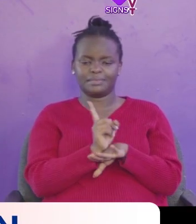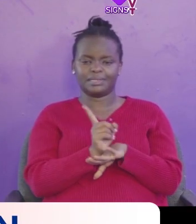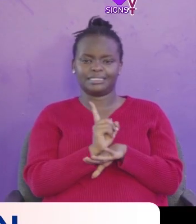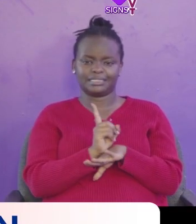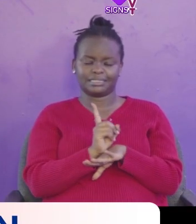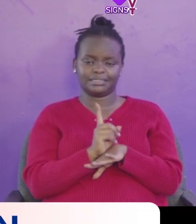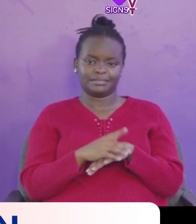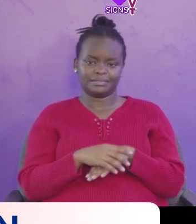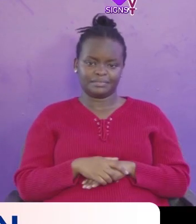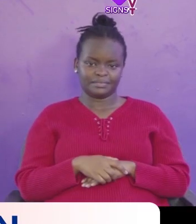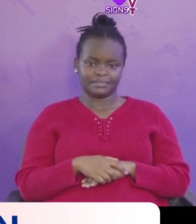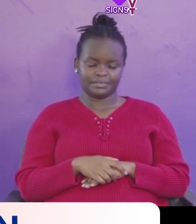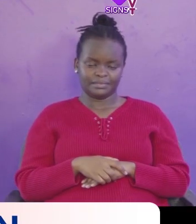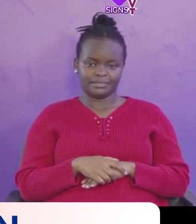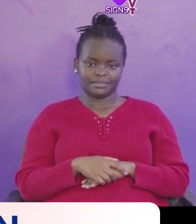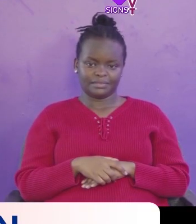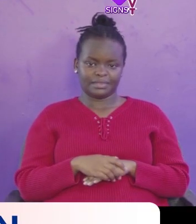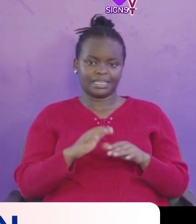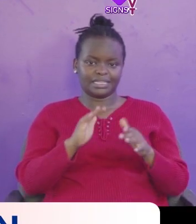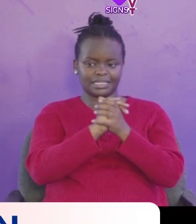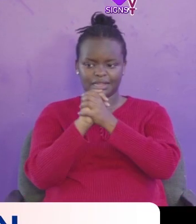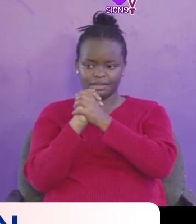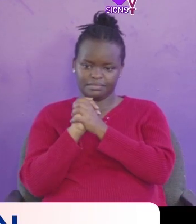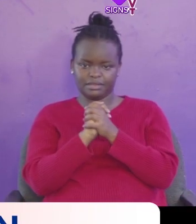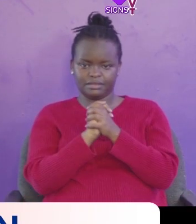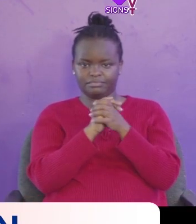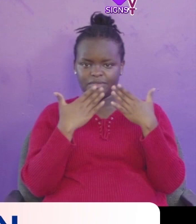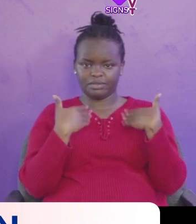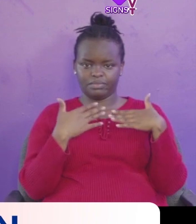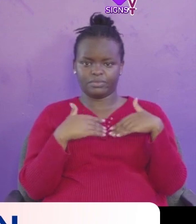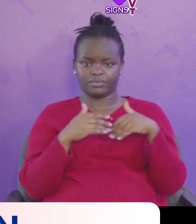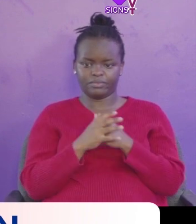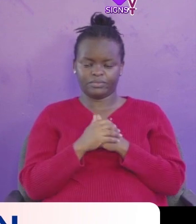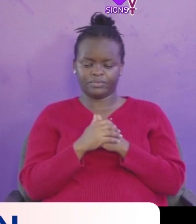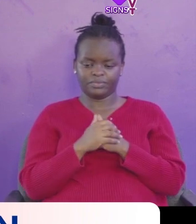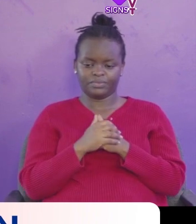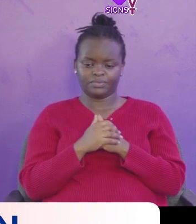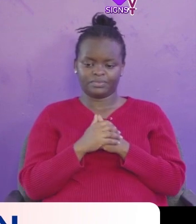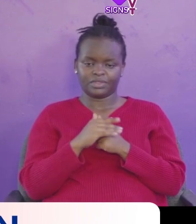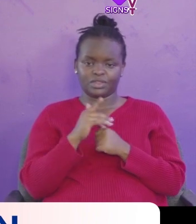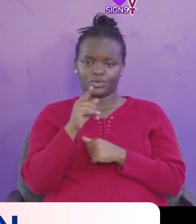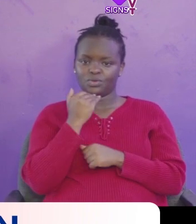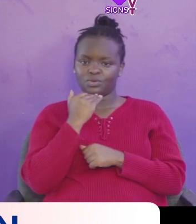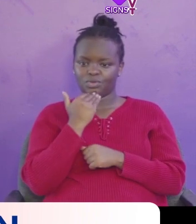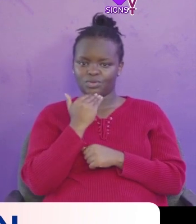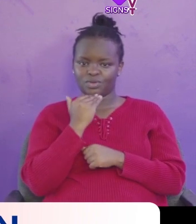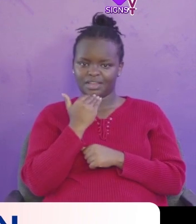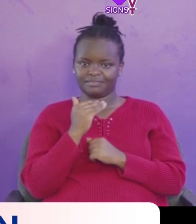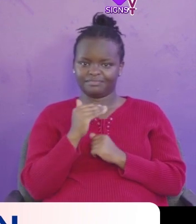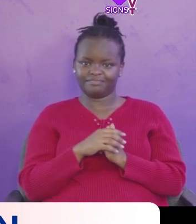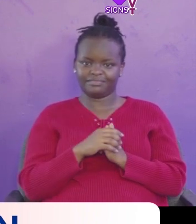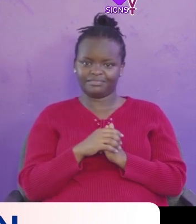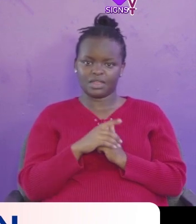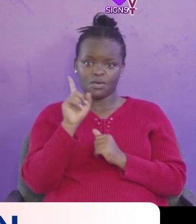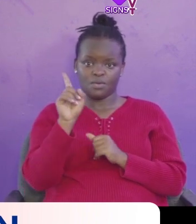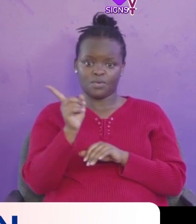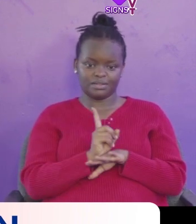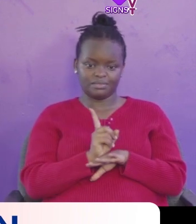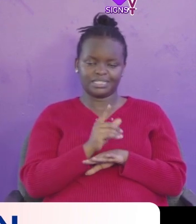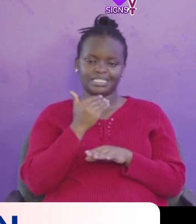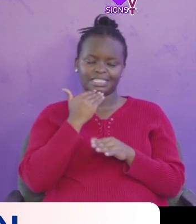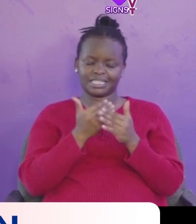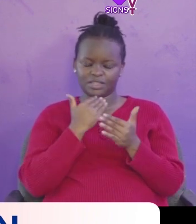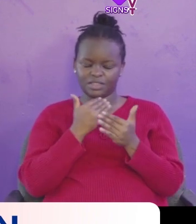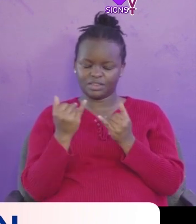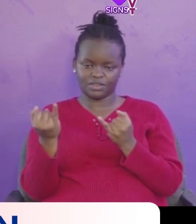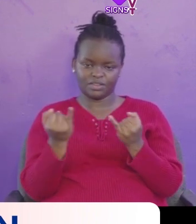second. Salimia washiriki, tuma salamu. Nimesahau uwe ni Mluya. For 1 minute, thank you for inviting